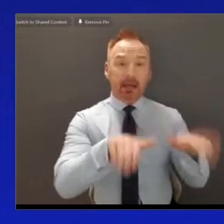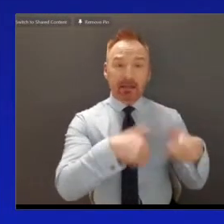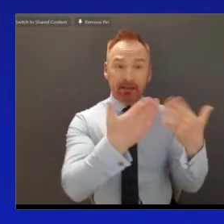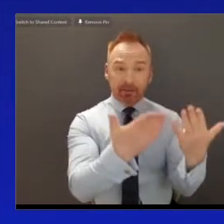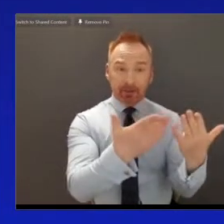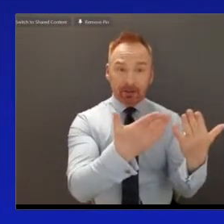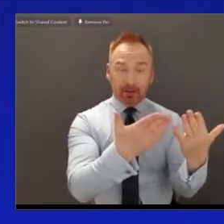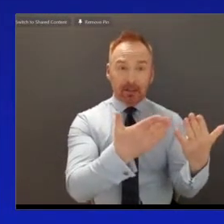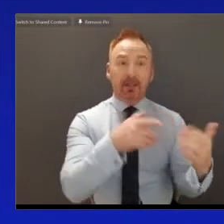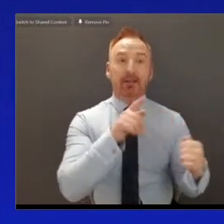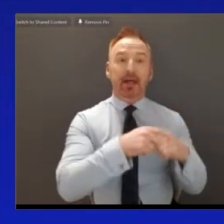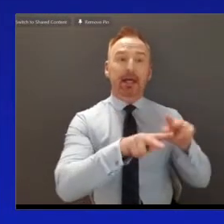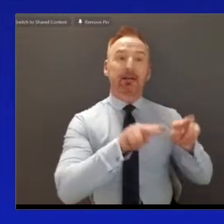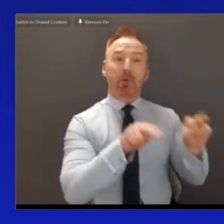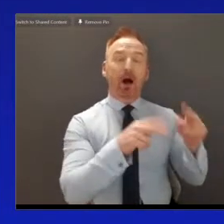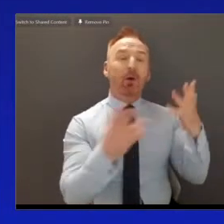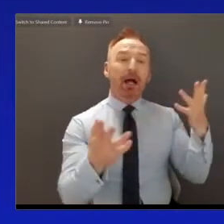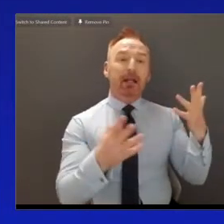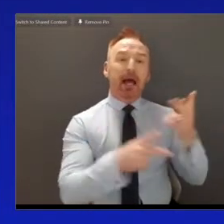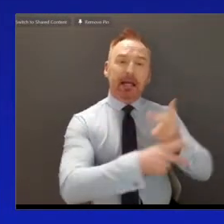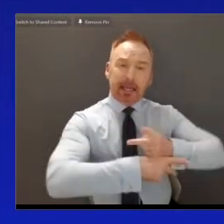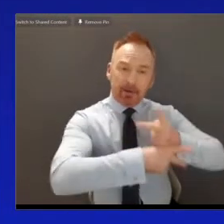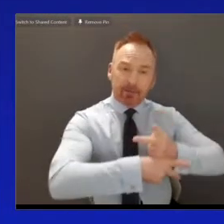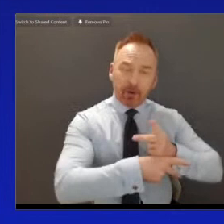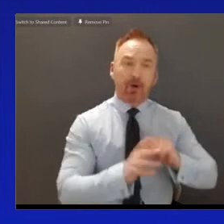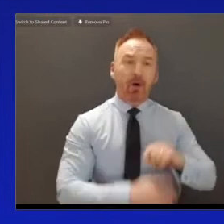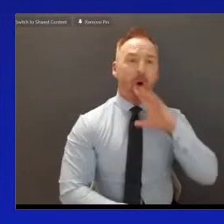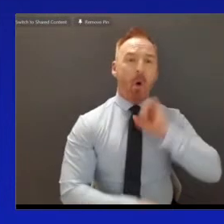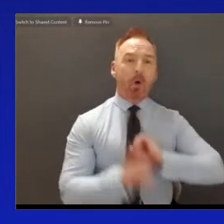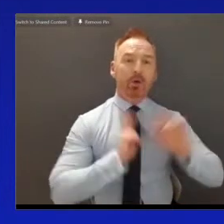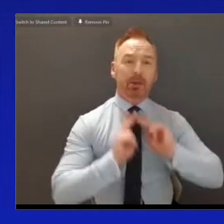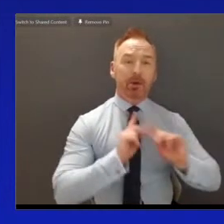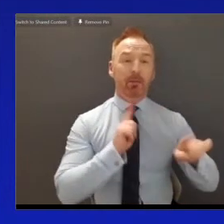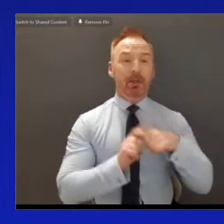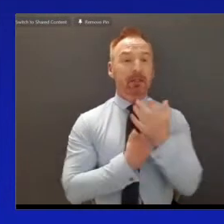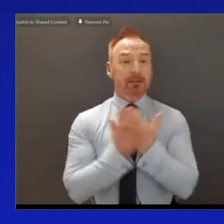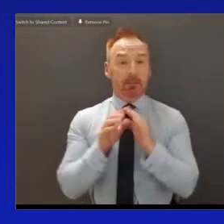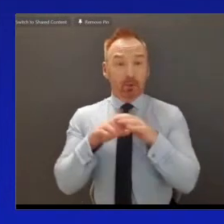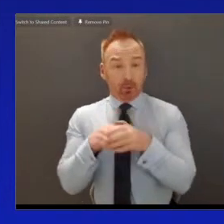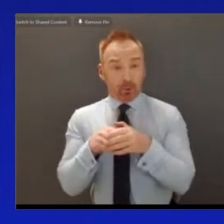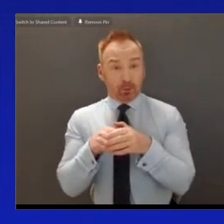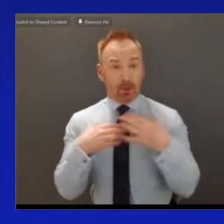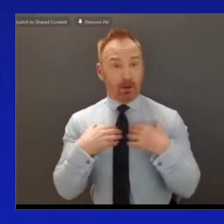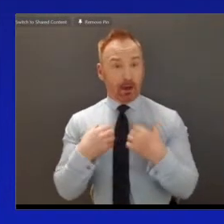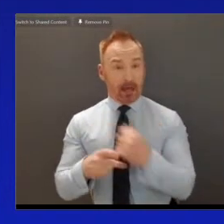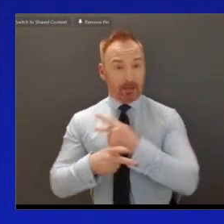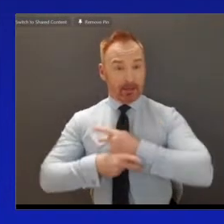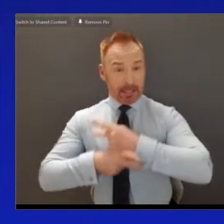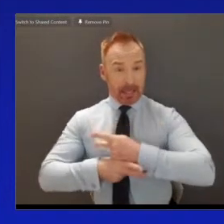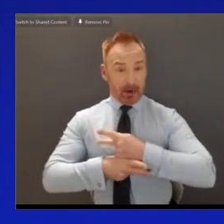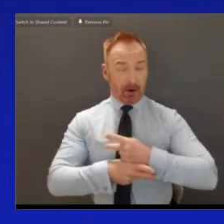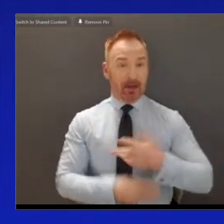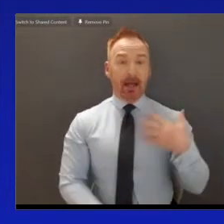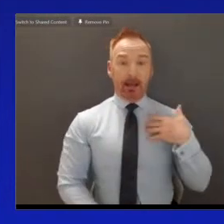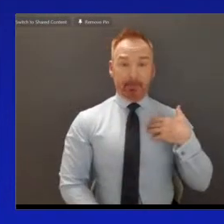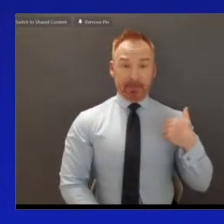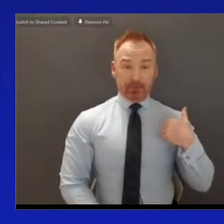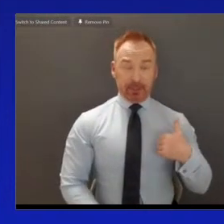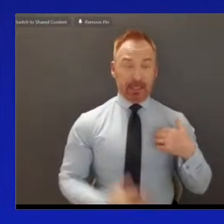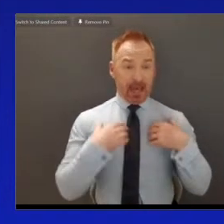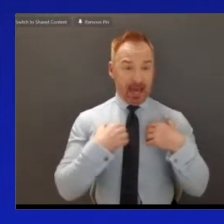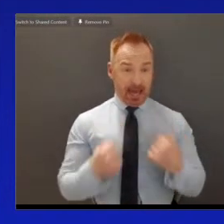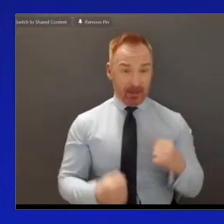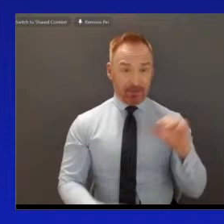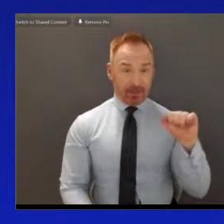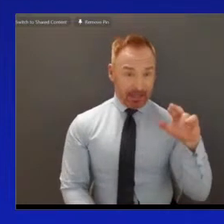our seniors. It also includes a select group of healthcare workers defined by the Ministry Healthcare Guidance, adults in